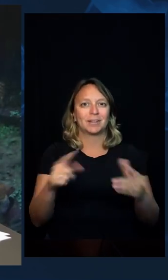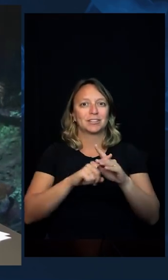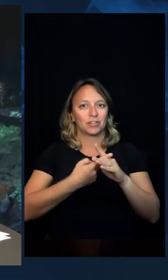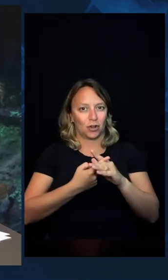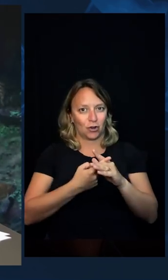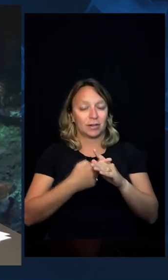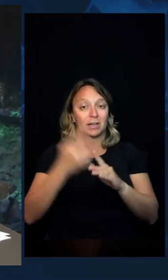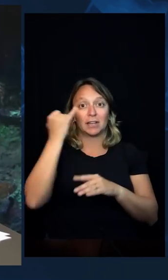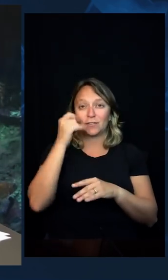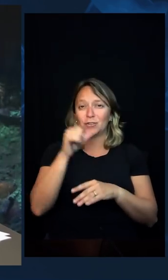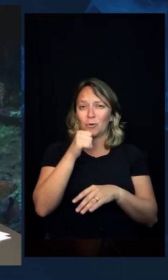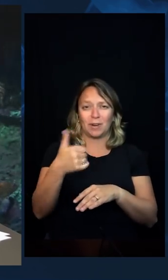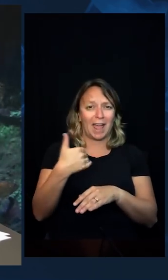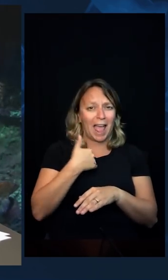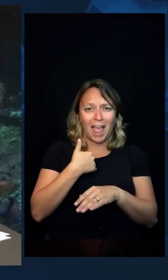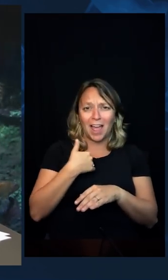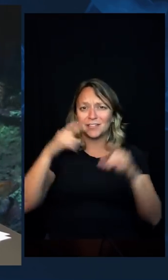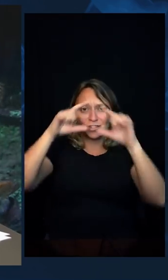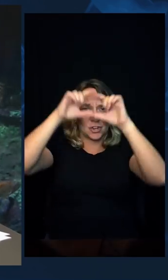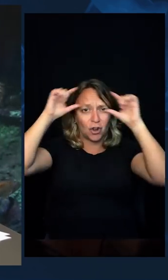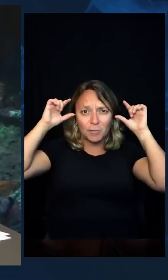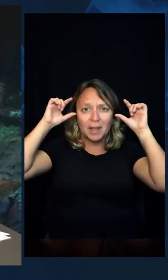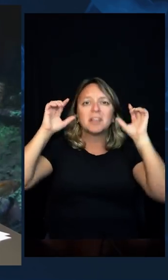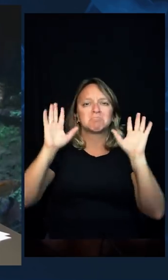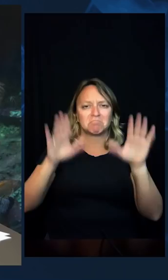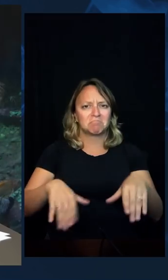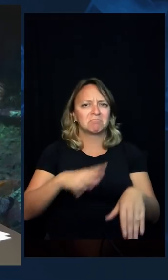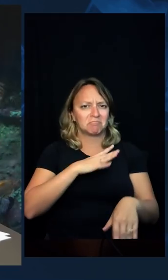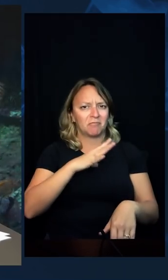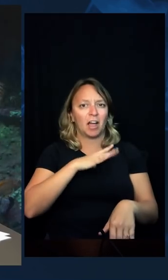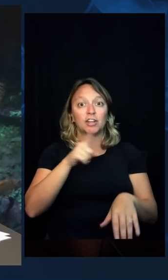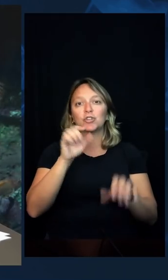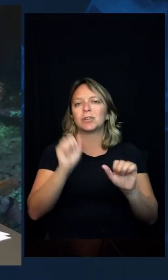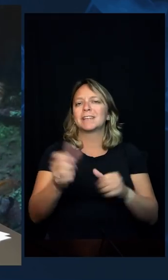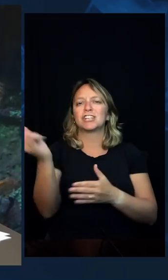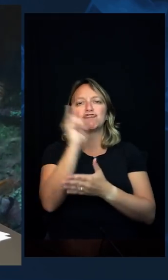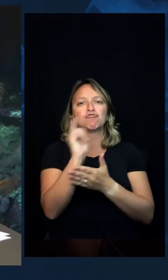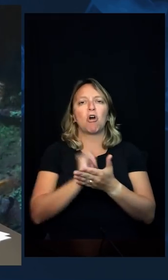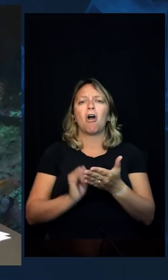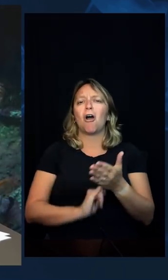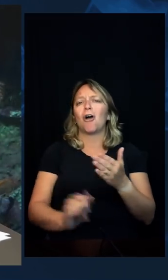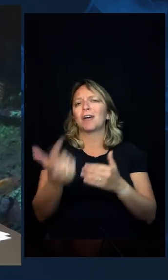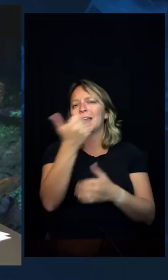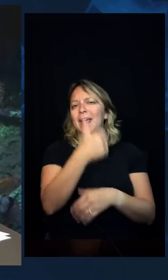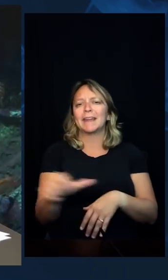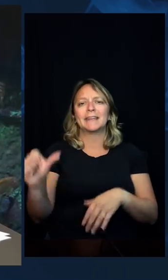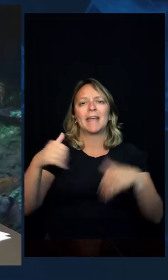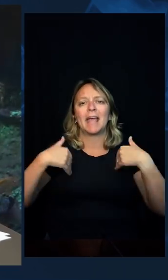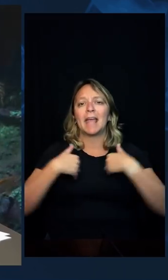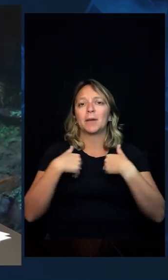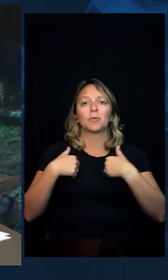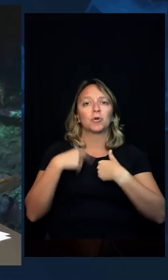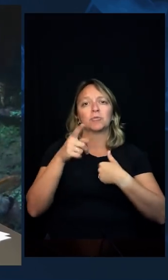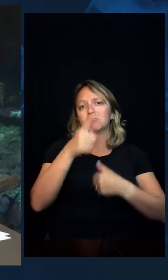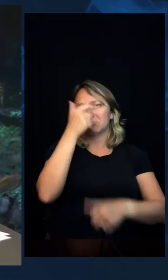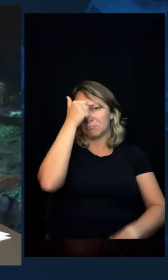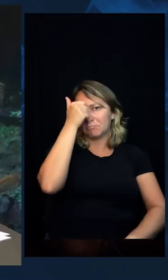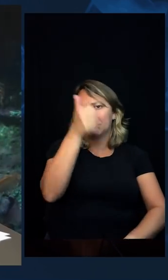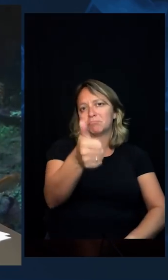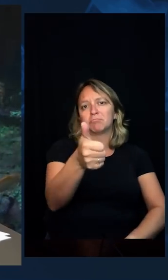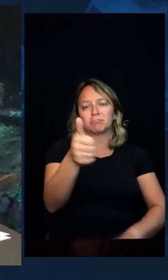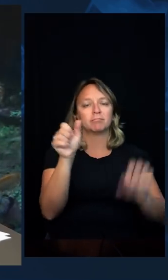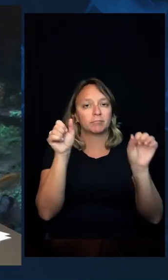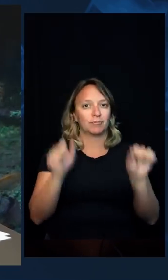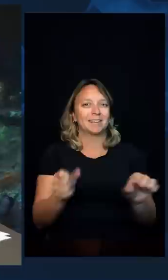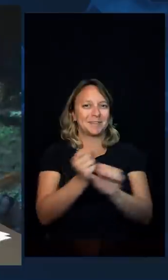And if you don't have the shark headband, that's okay. You can draw any animal that you would like to, and we can still make